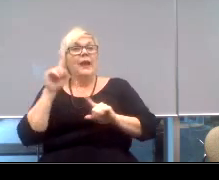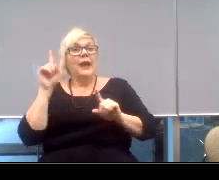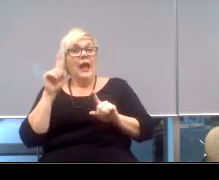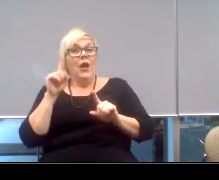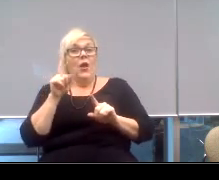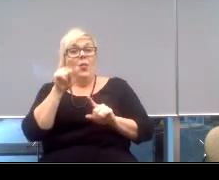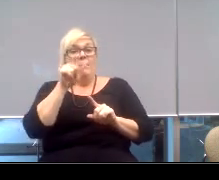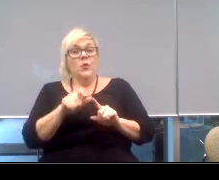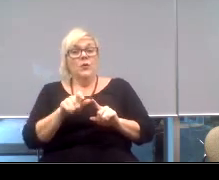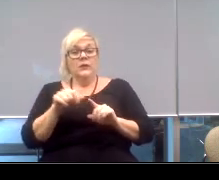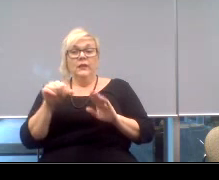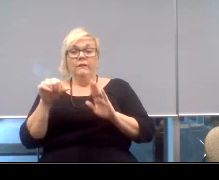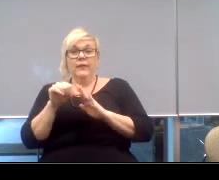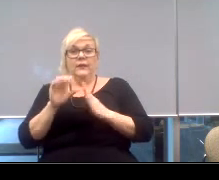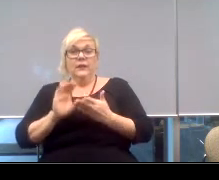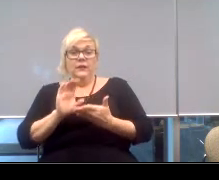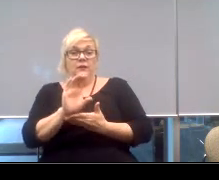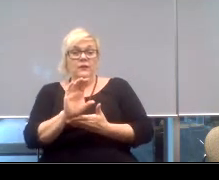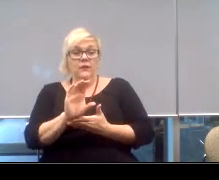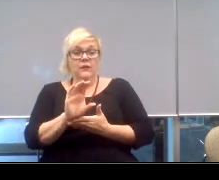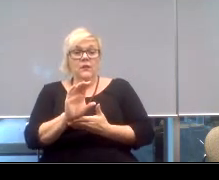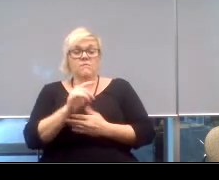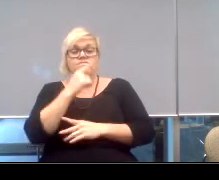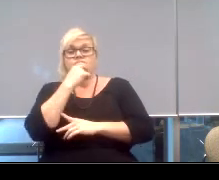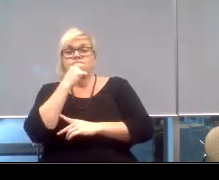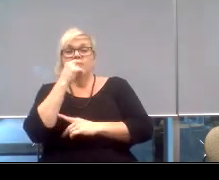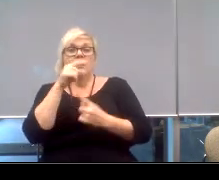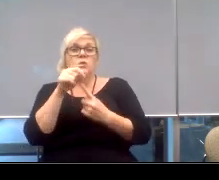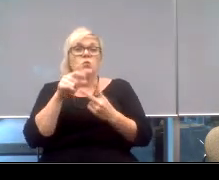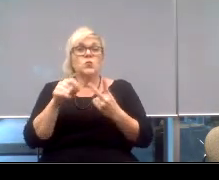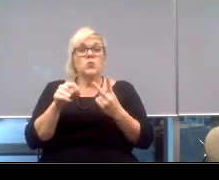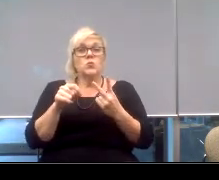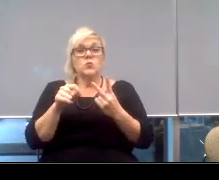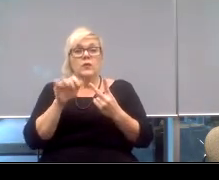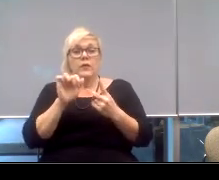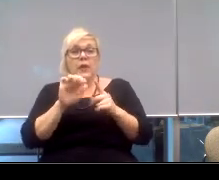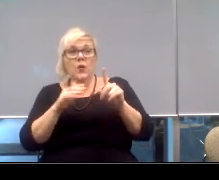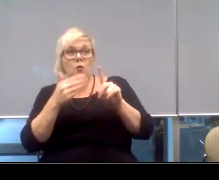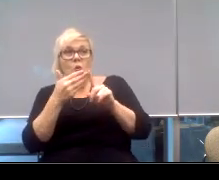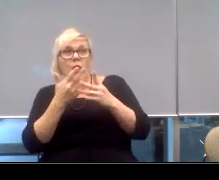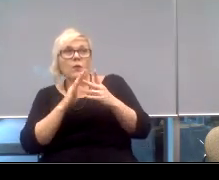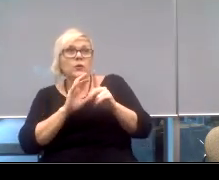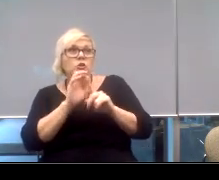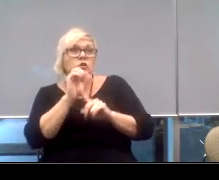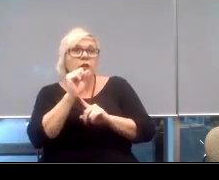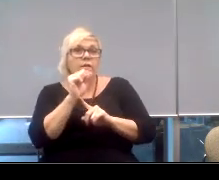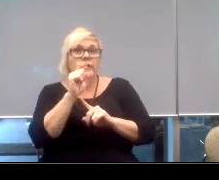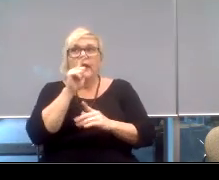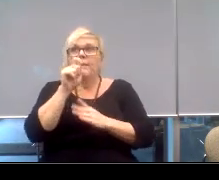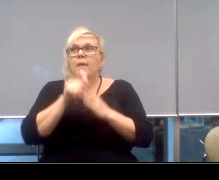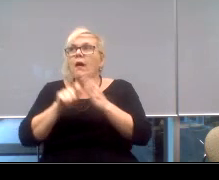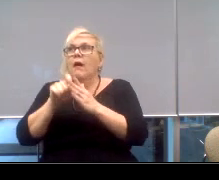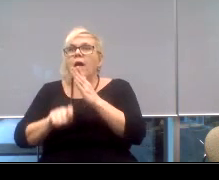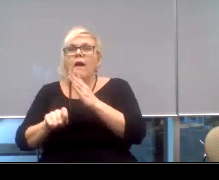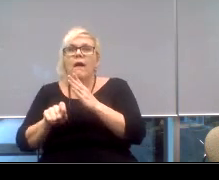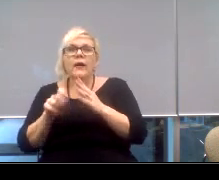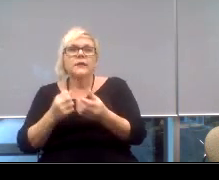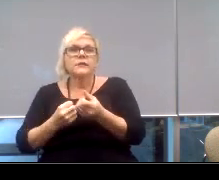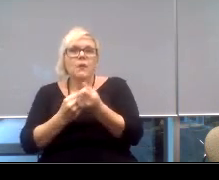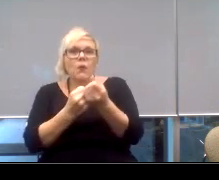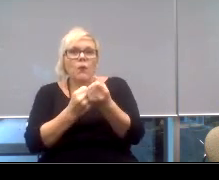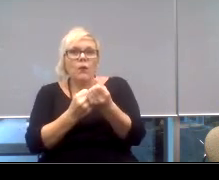their individual needs and their goals. And this means a person can buy the support that gets the outcome, And that might mean a